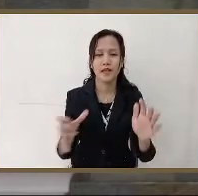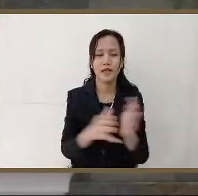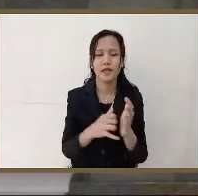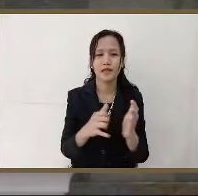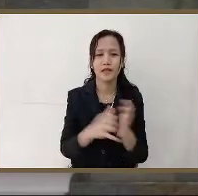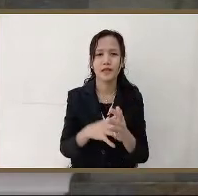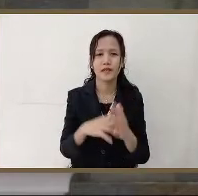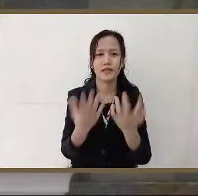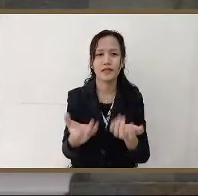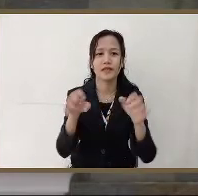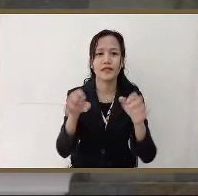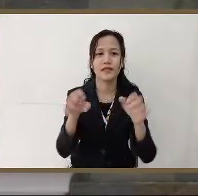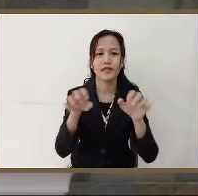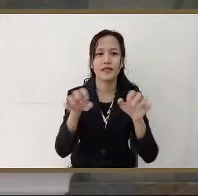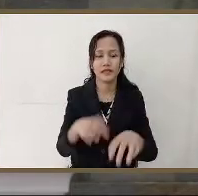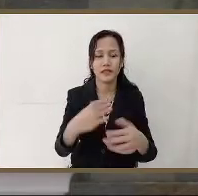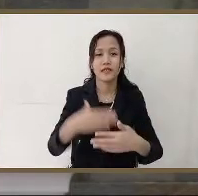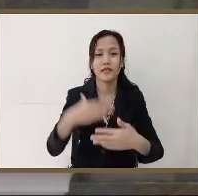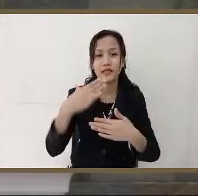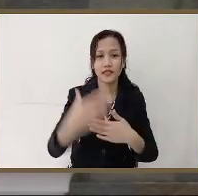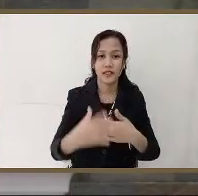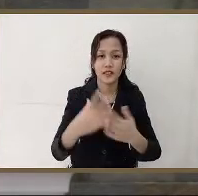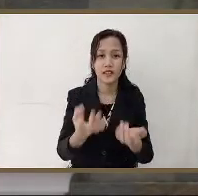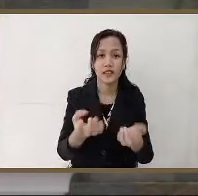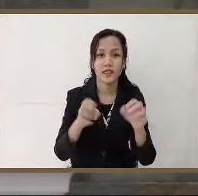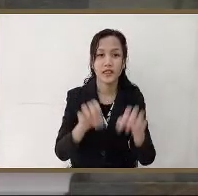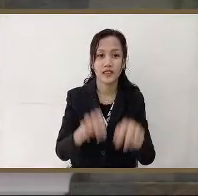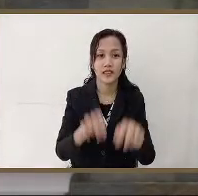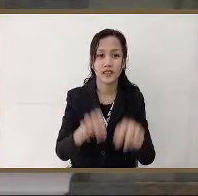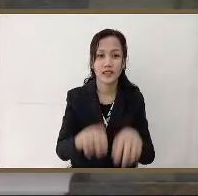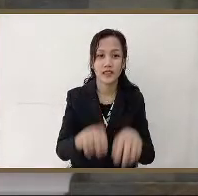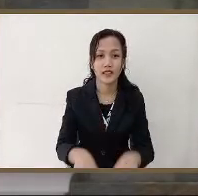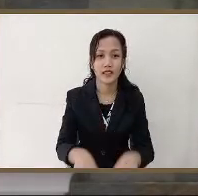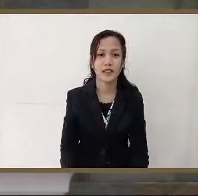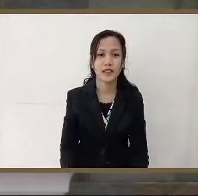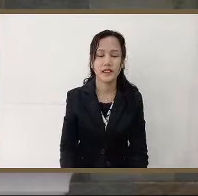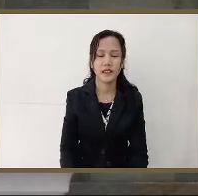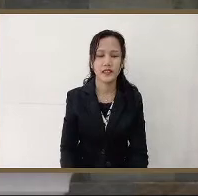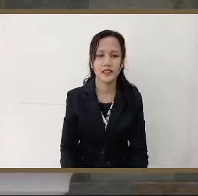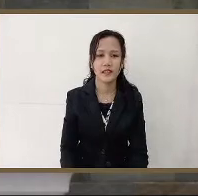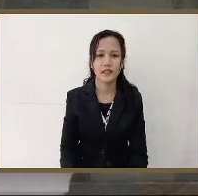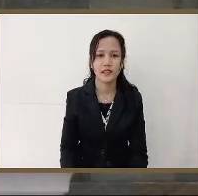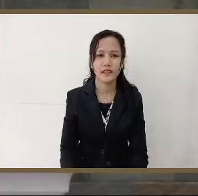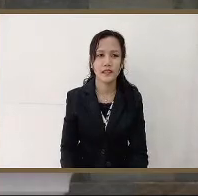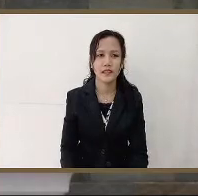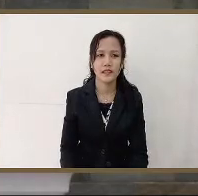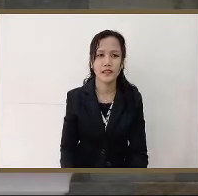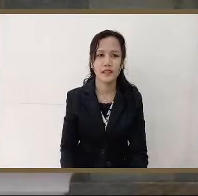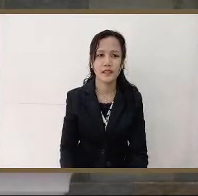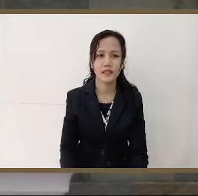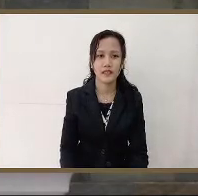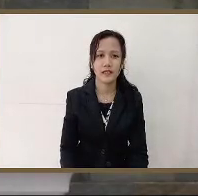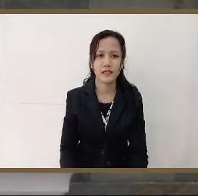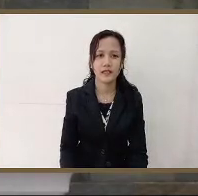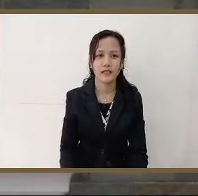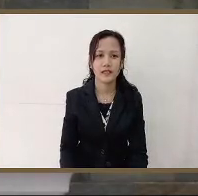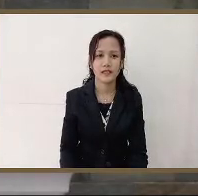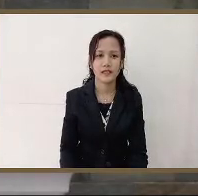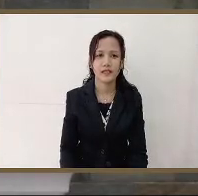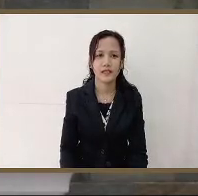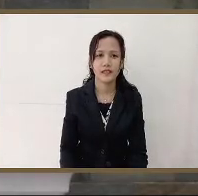preliminary events, ang sumunod na po na pangyayari during the first period is he was already anointed as